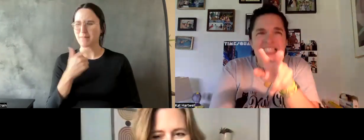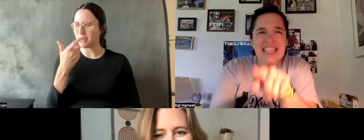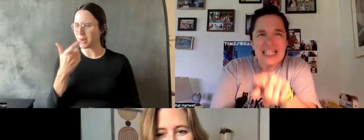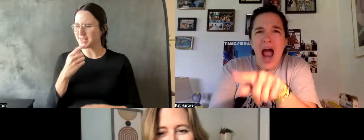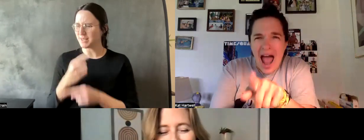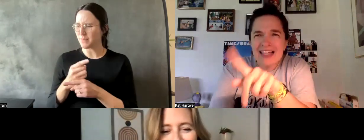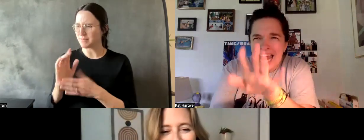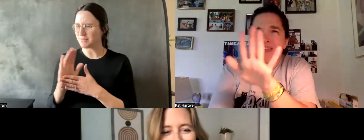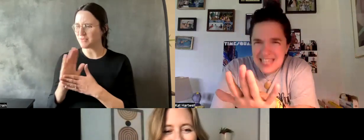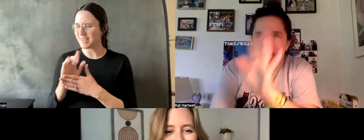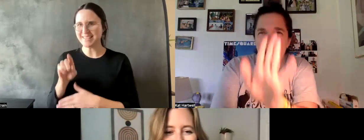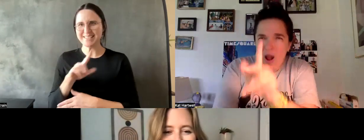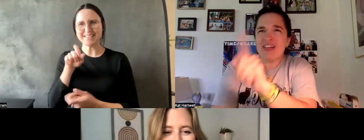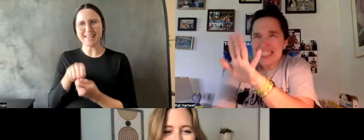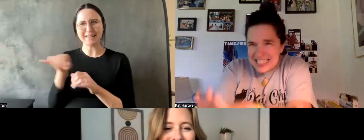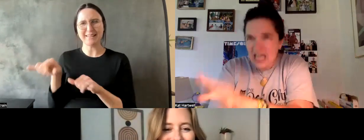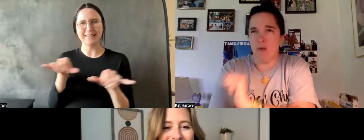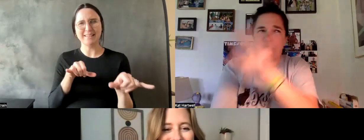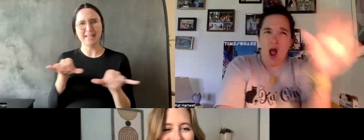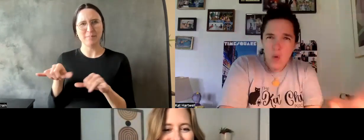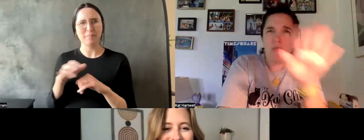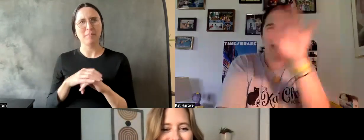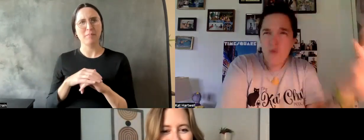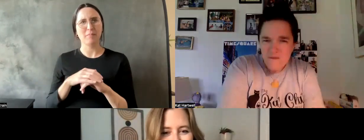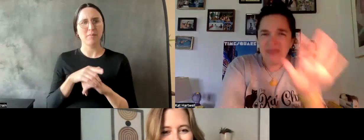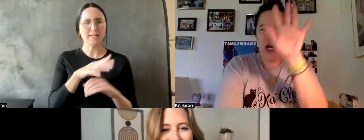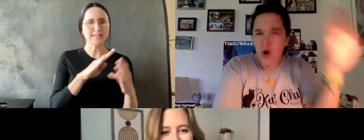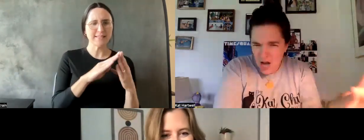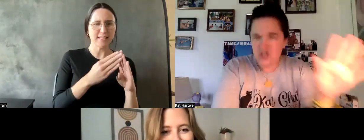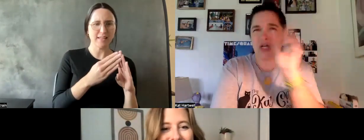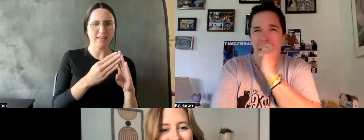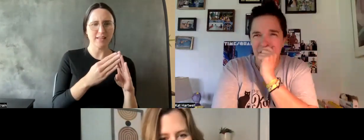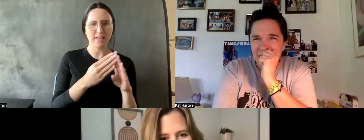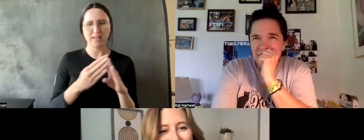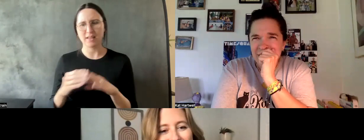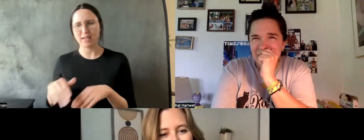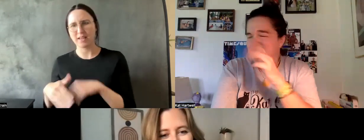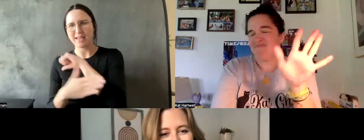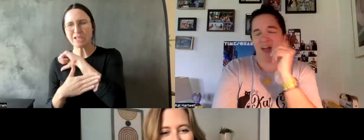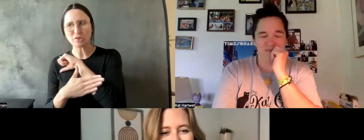Okay. That's the holiday in the city. Okay, this is the city one. The other one was the movie theater country one.